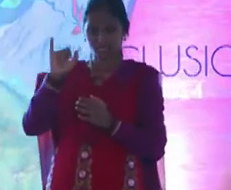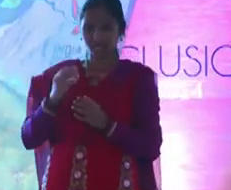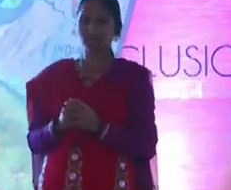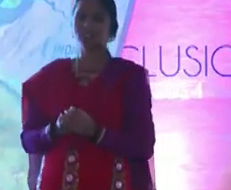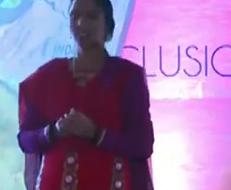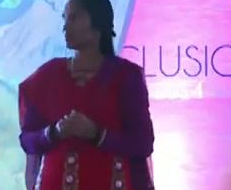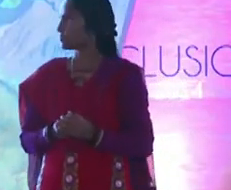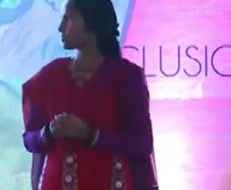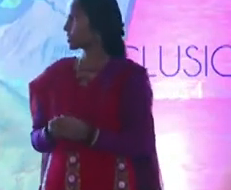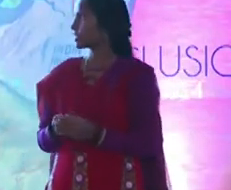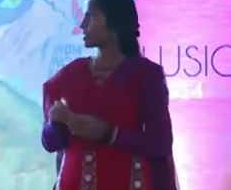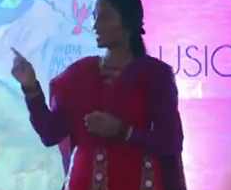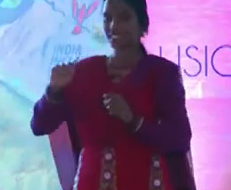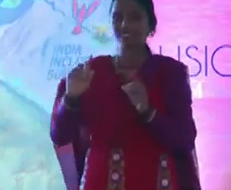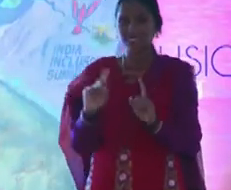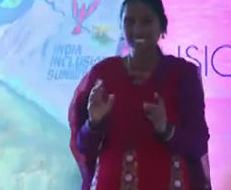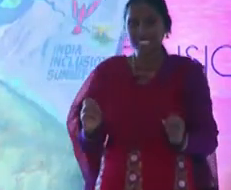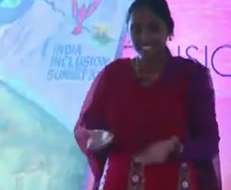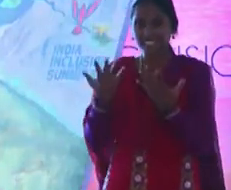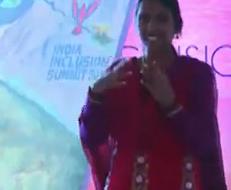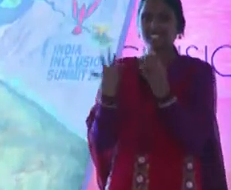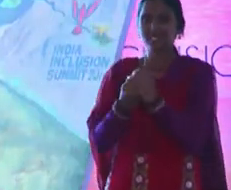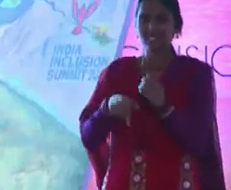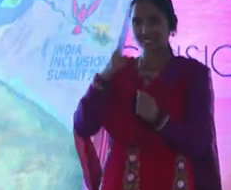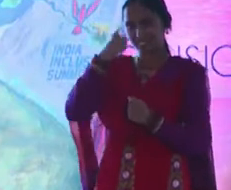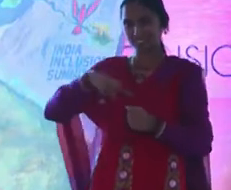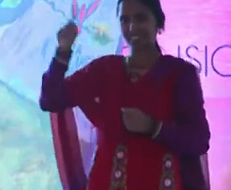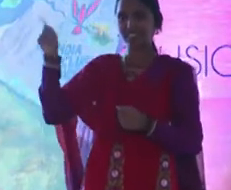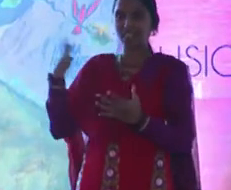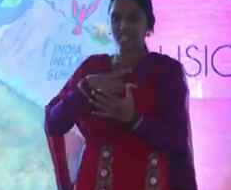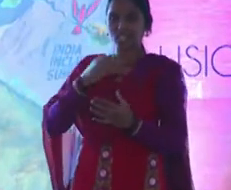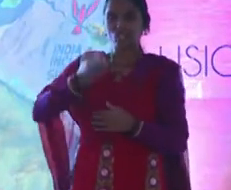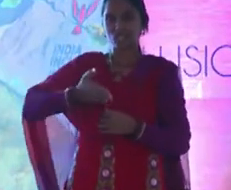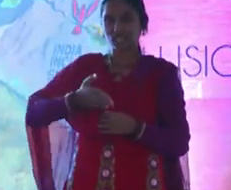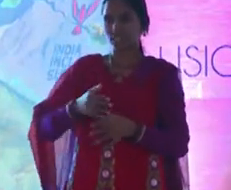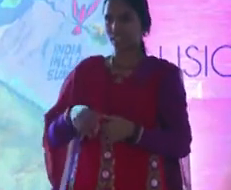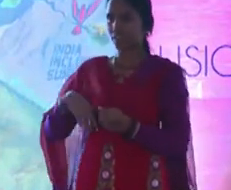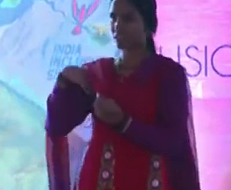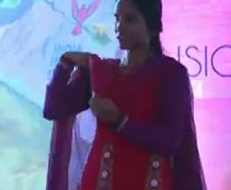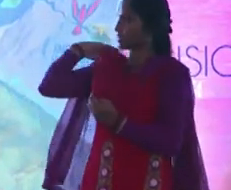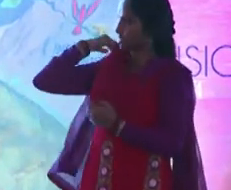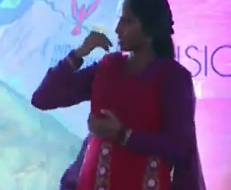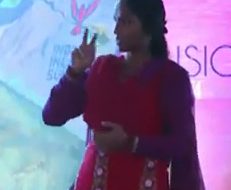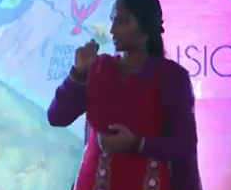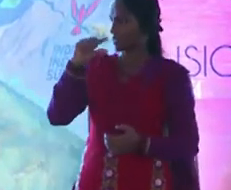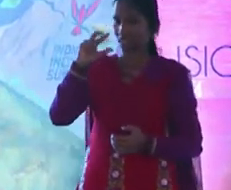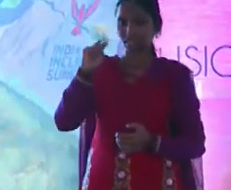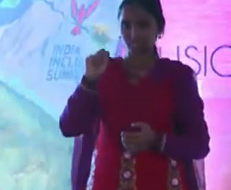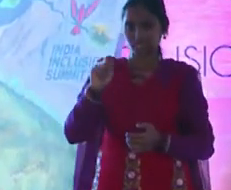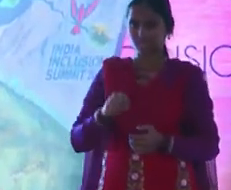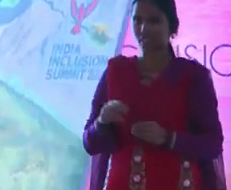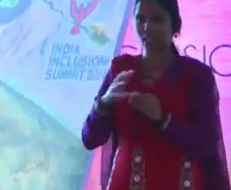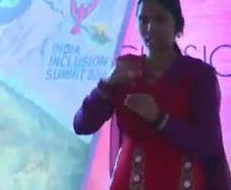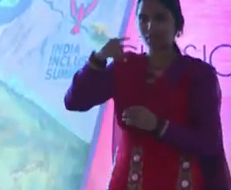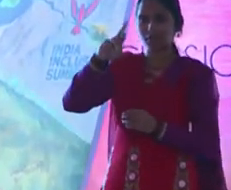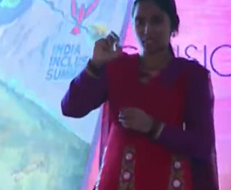Swavalamban, and that is where I start with Inclusion Summit. I would like to congratulate Mr. Nagari, all Preeti and